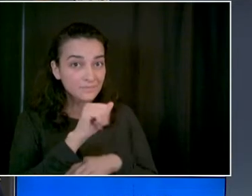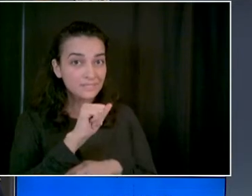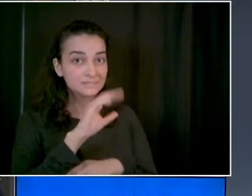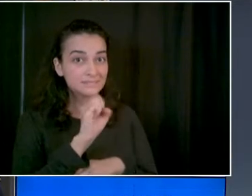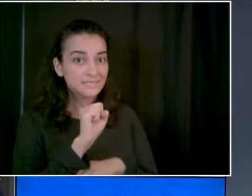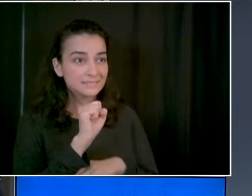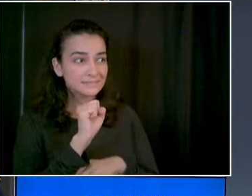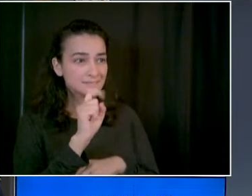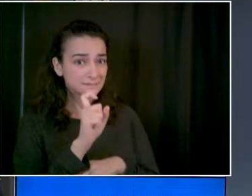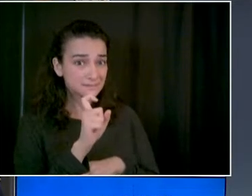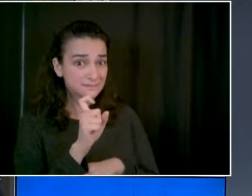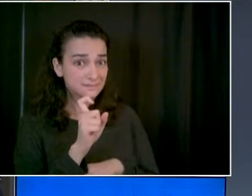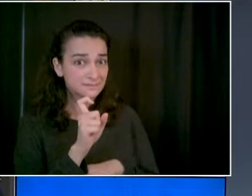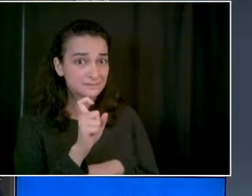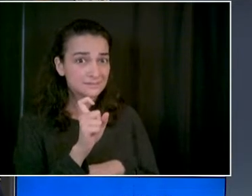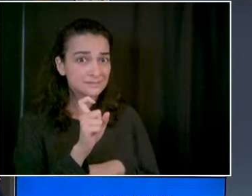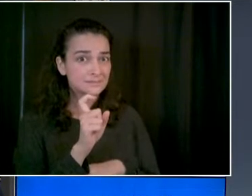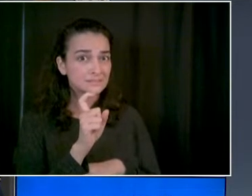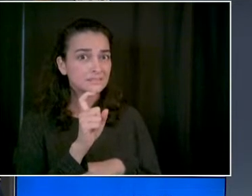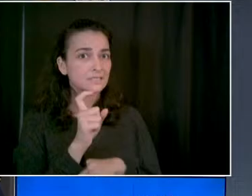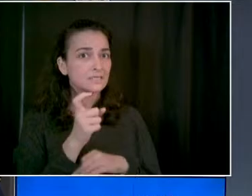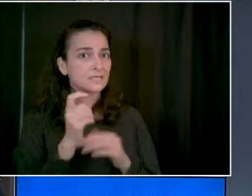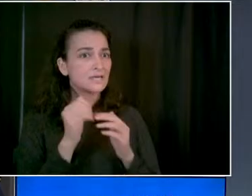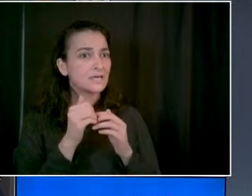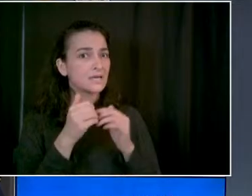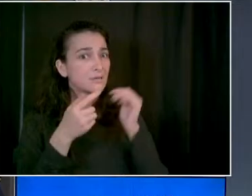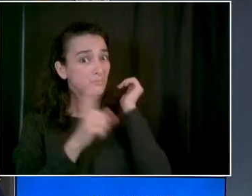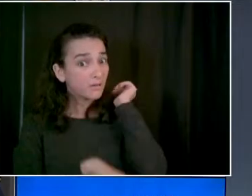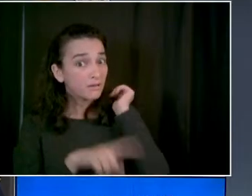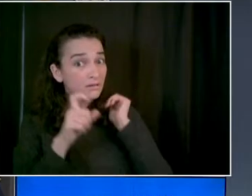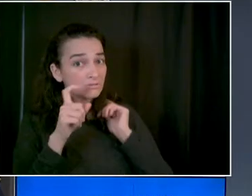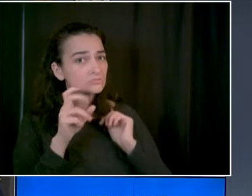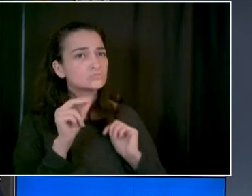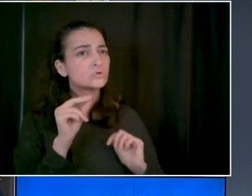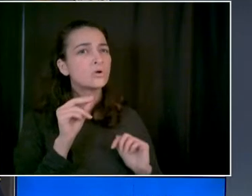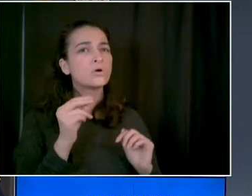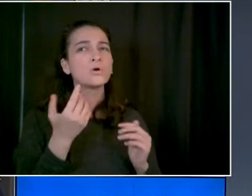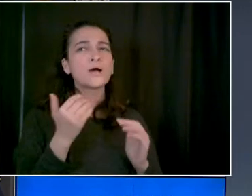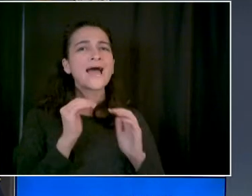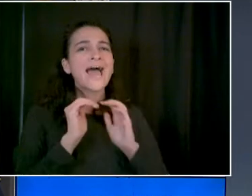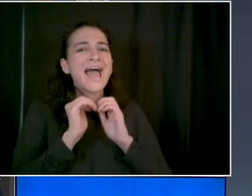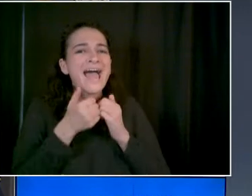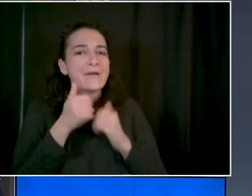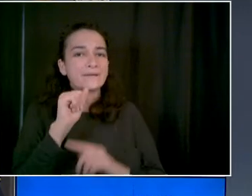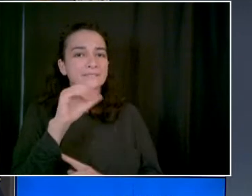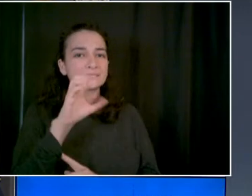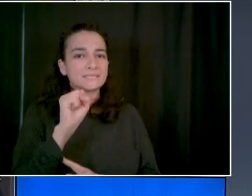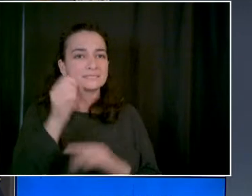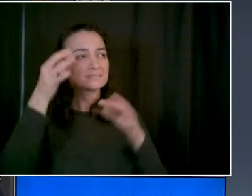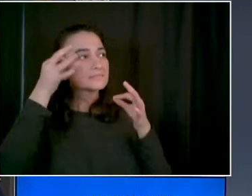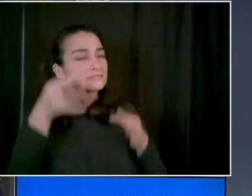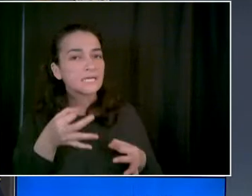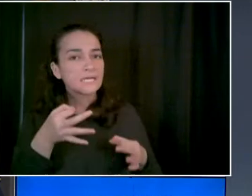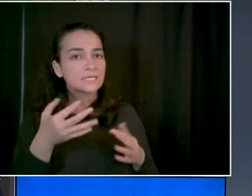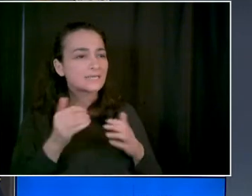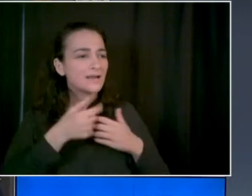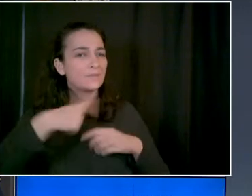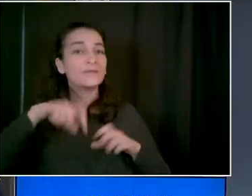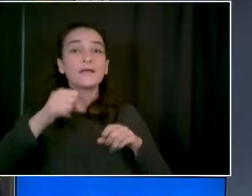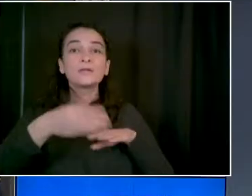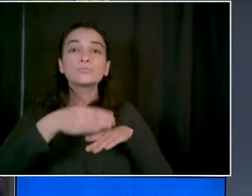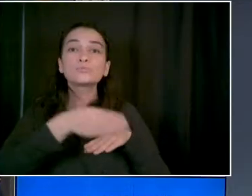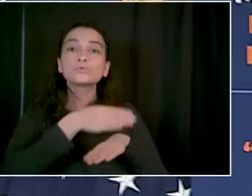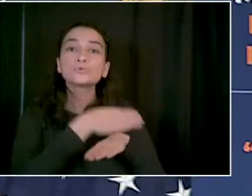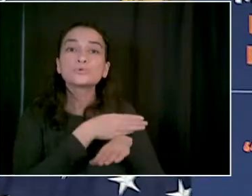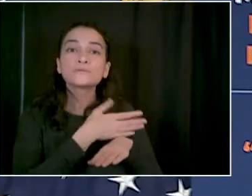anything happens. So we don't need specifics on the people, but just in general, they should know that when a child dies, that there are consequences. And that's